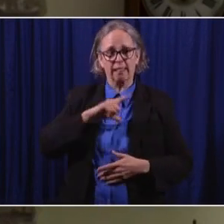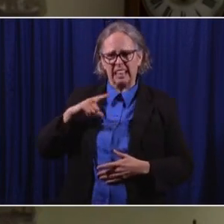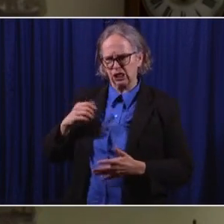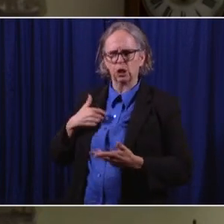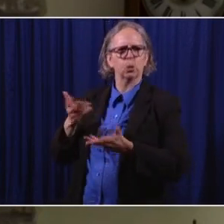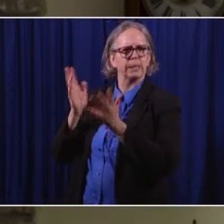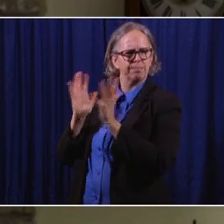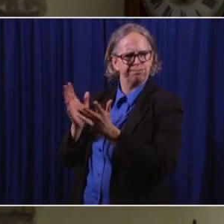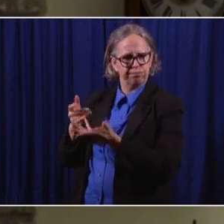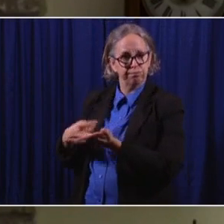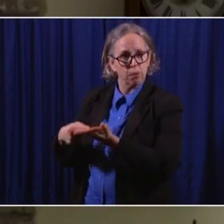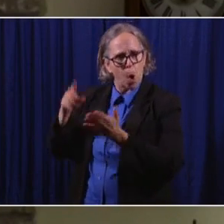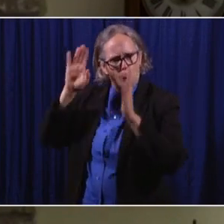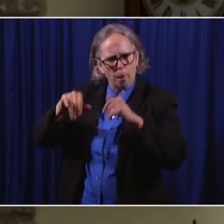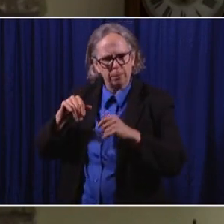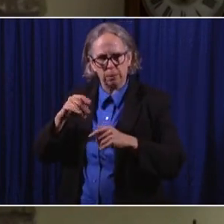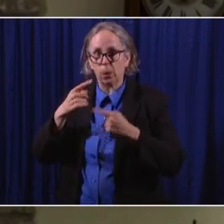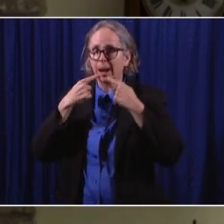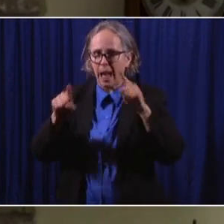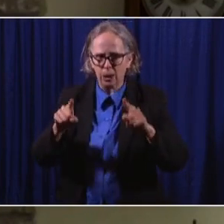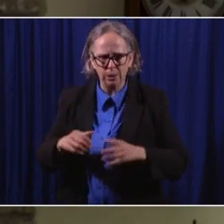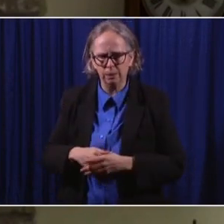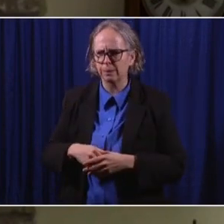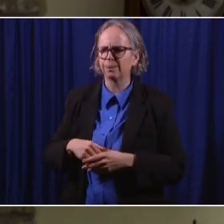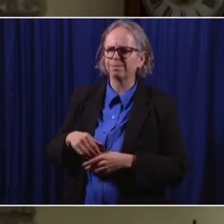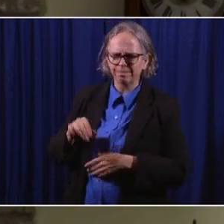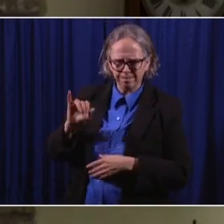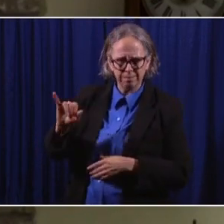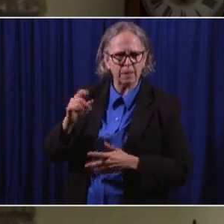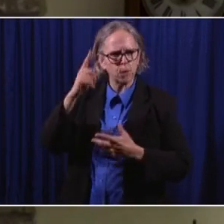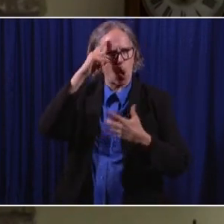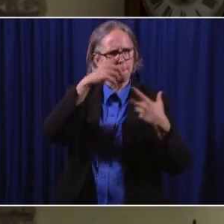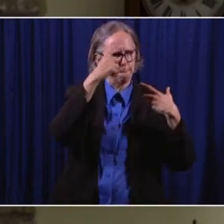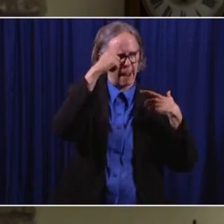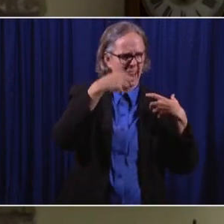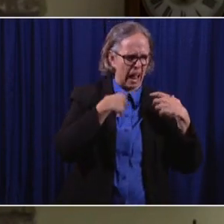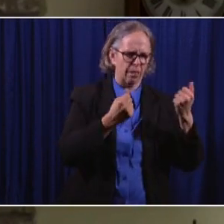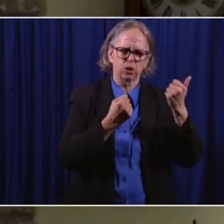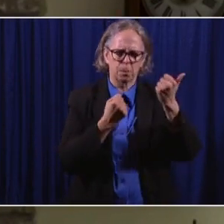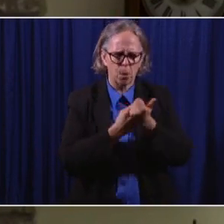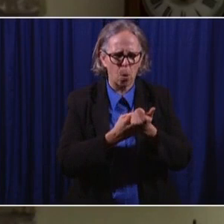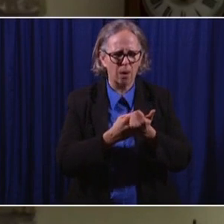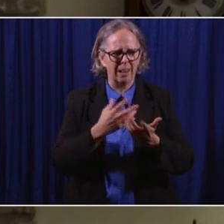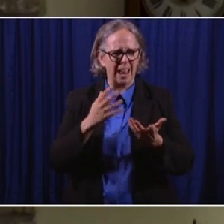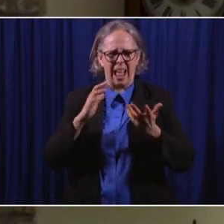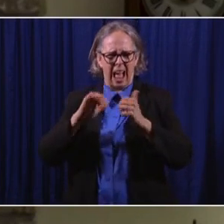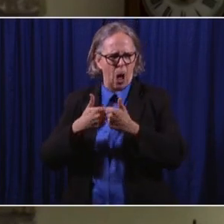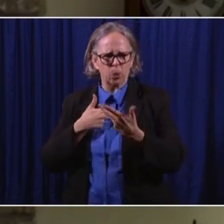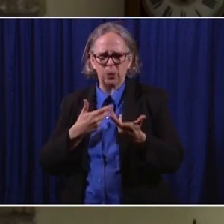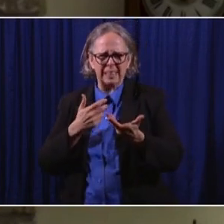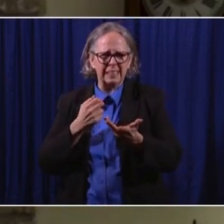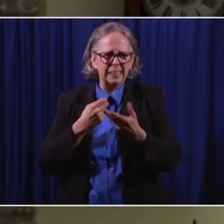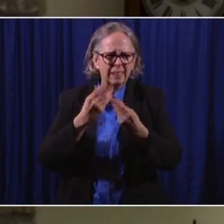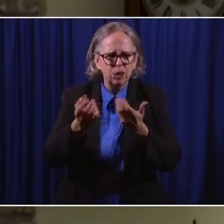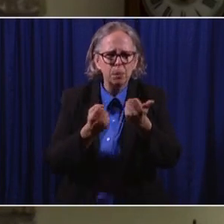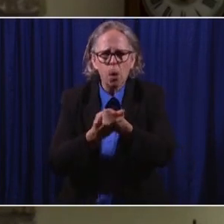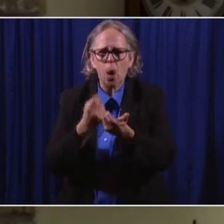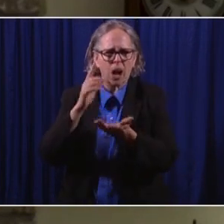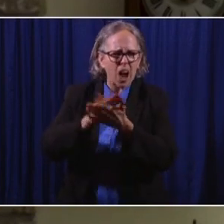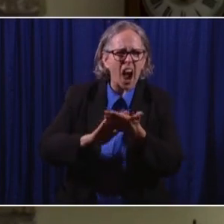shortly, in regard to mental health and more that we can do in this area to help our colleges, our universities, to help